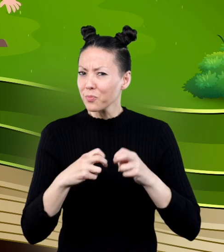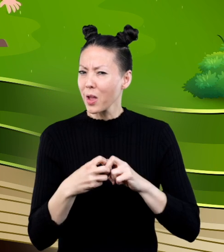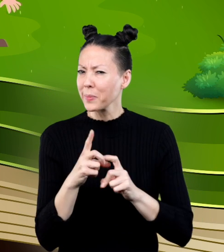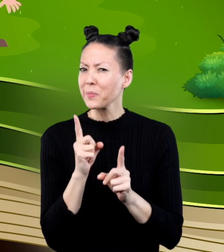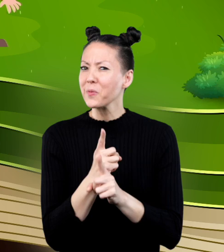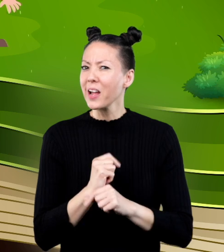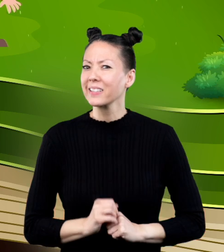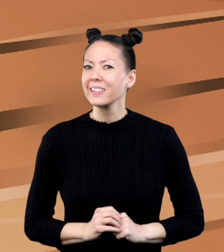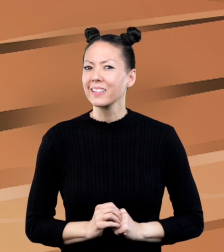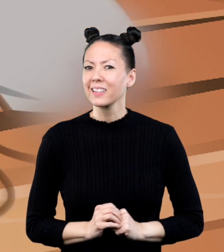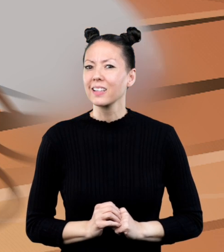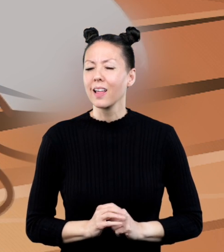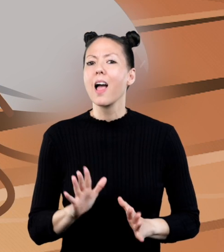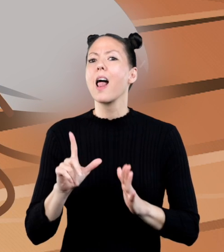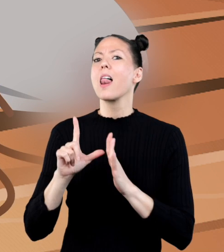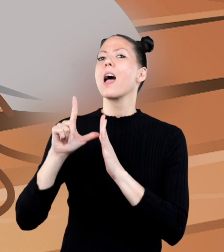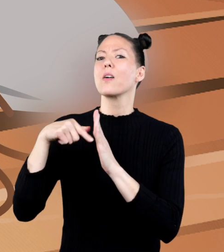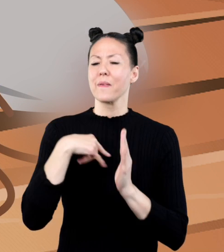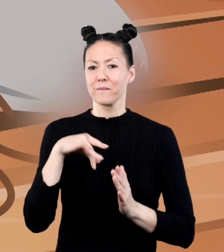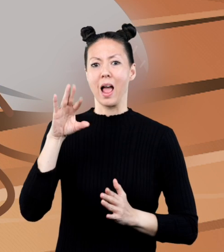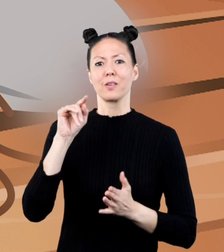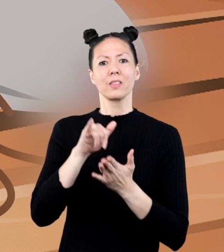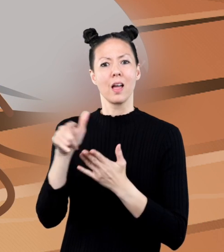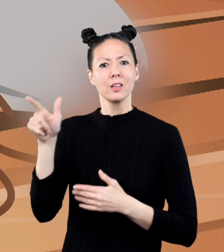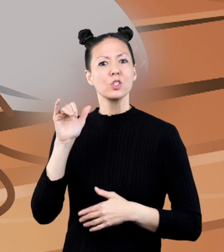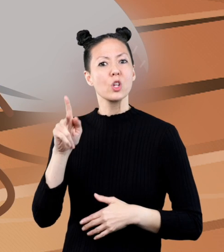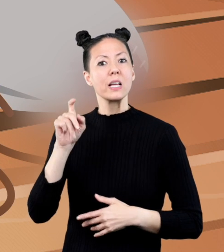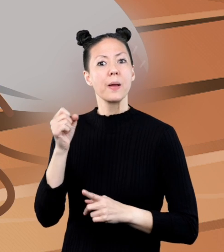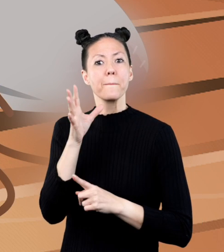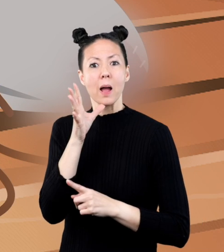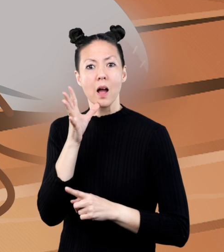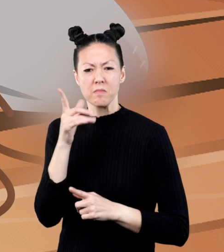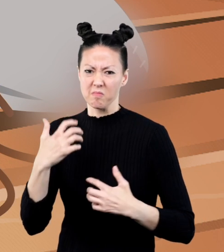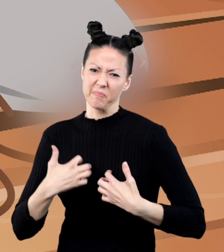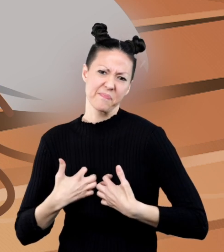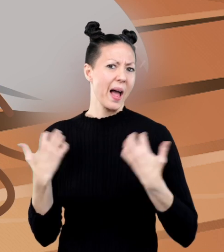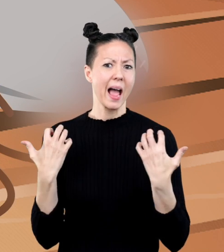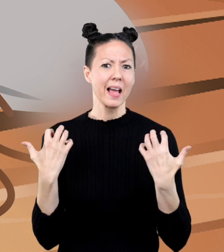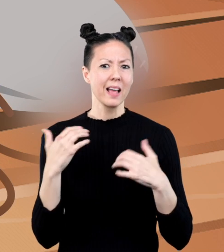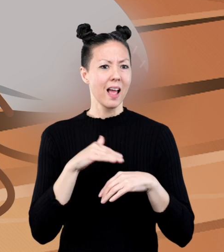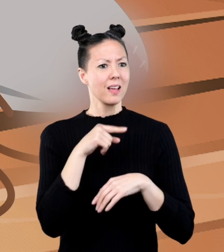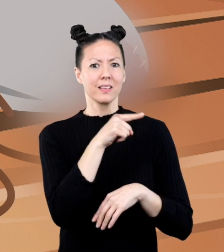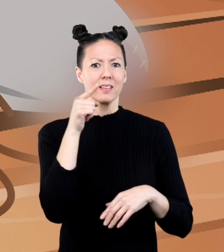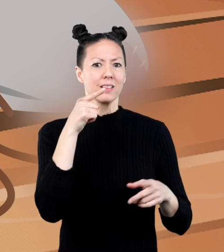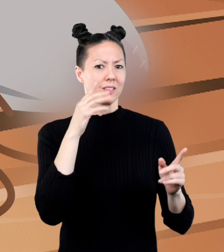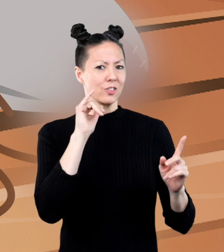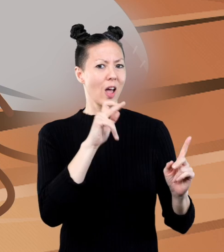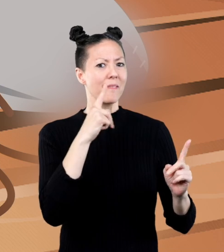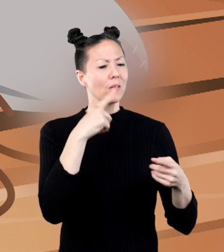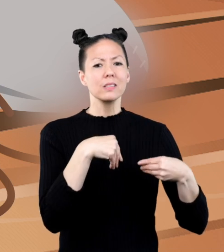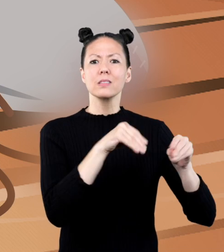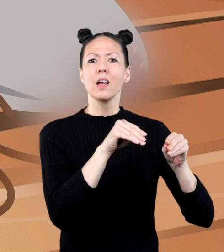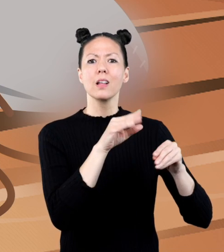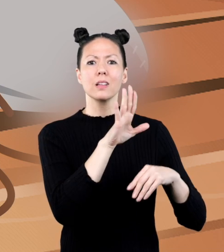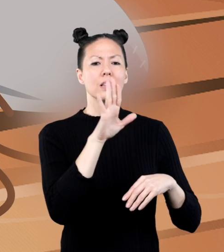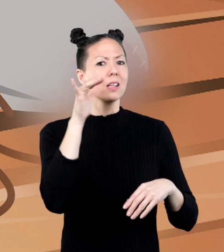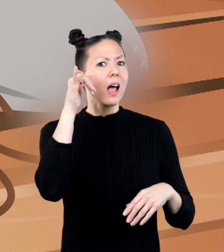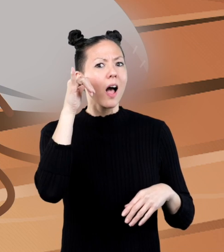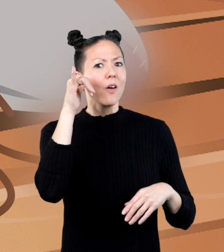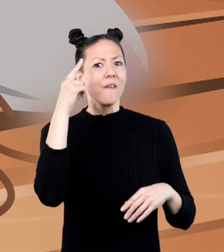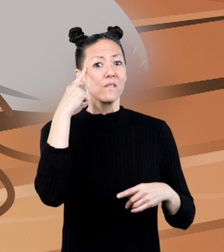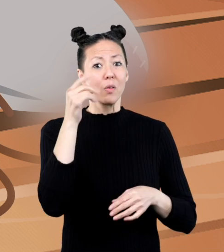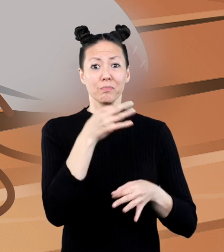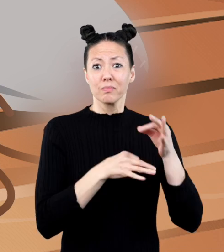right? Later, we find out that Jack's mom is very angry that he traded the cow for some